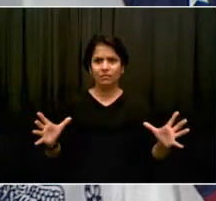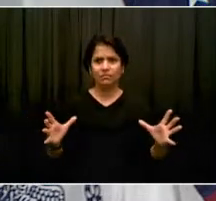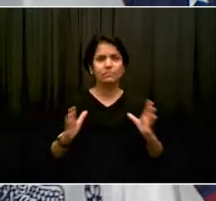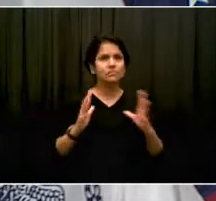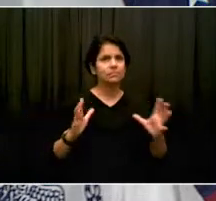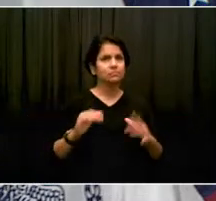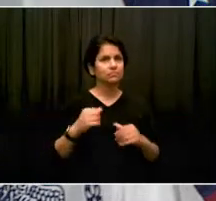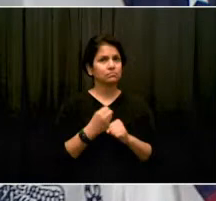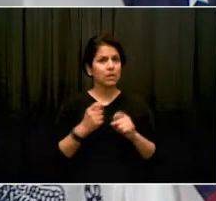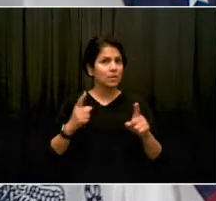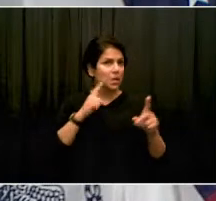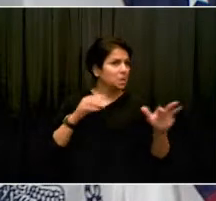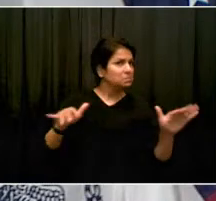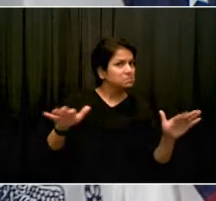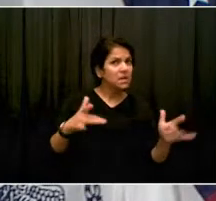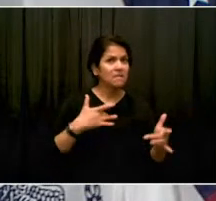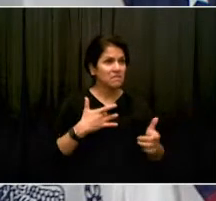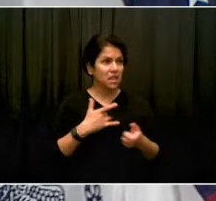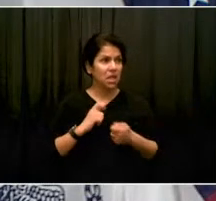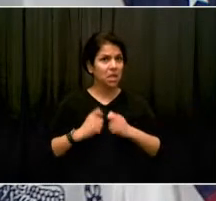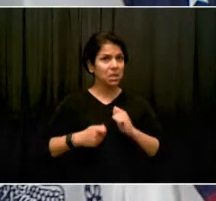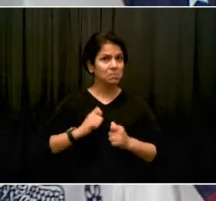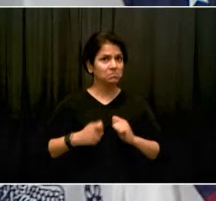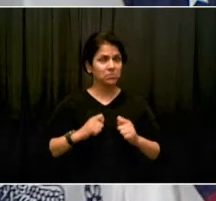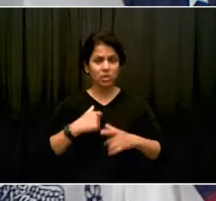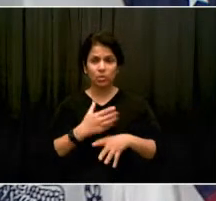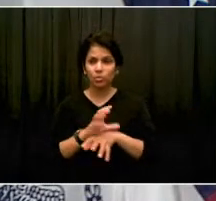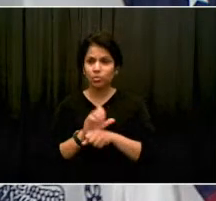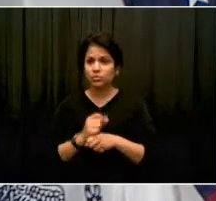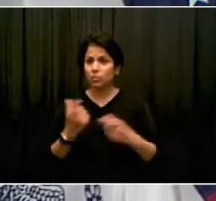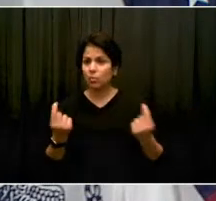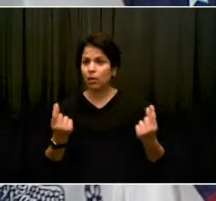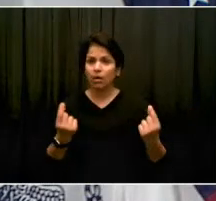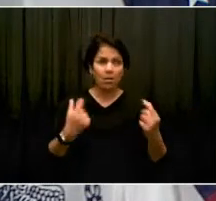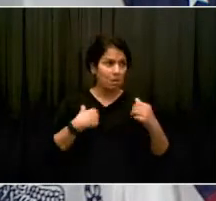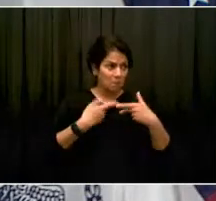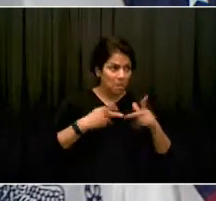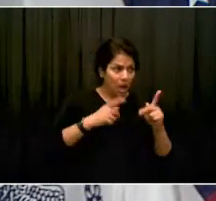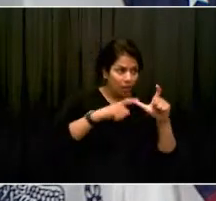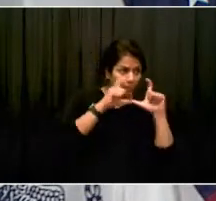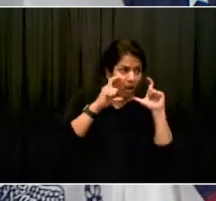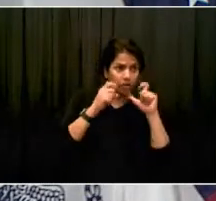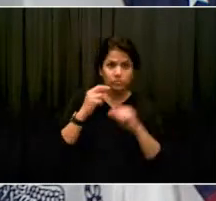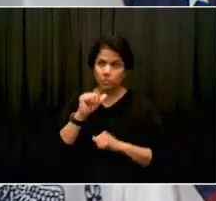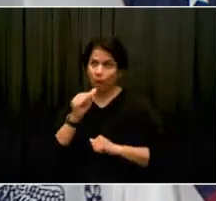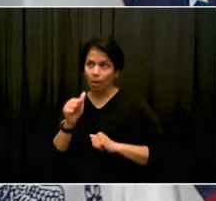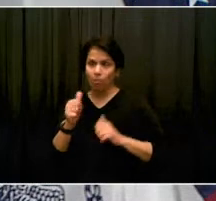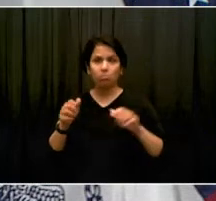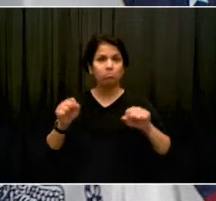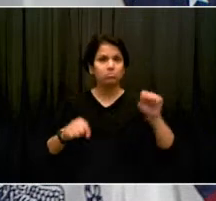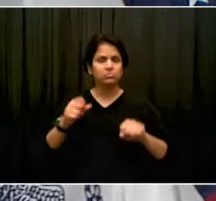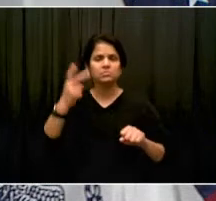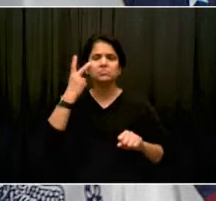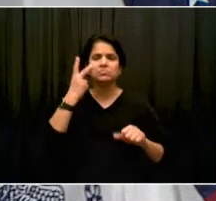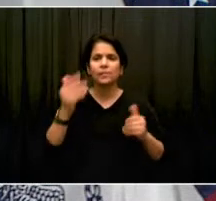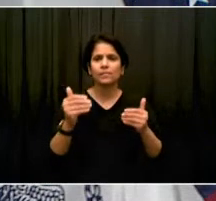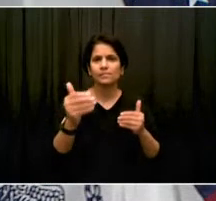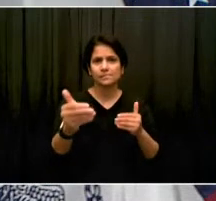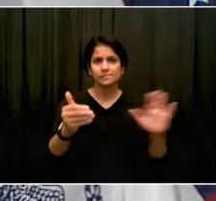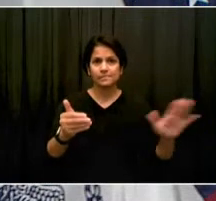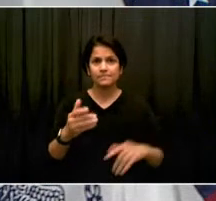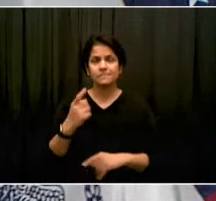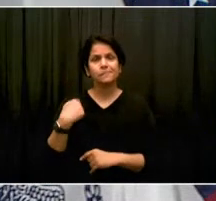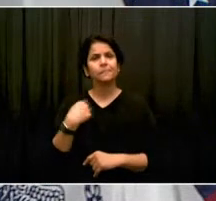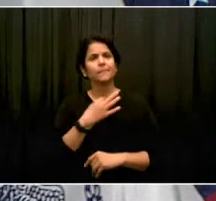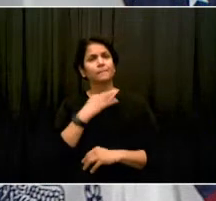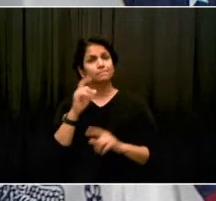What kind of conversations have you had with the governor about the city's plans to fully reopen in July? I have not, and I think the best